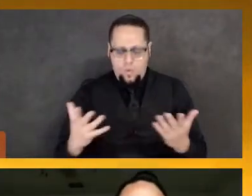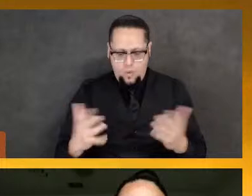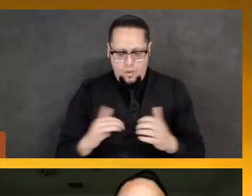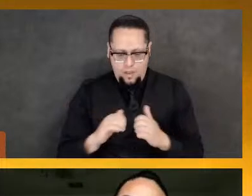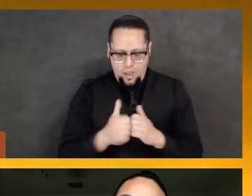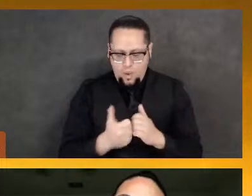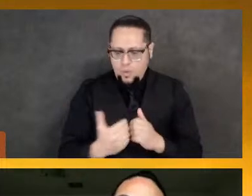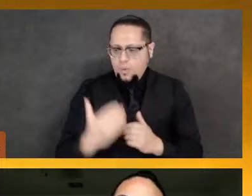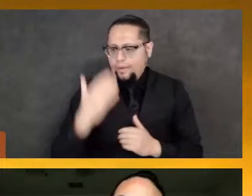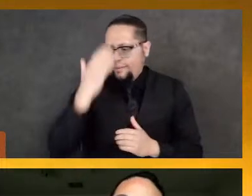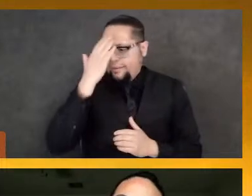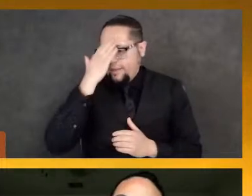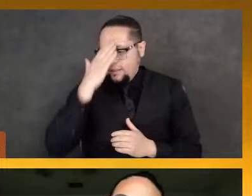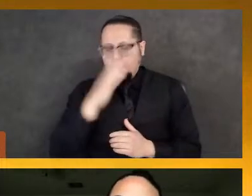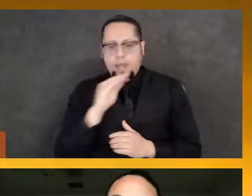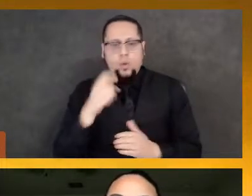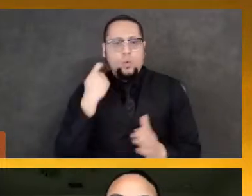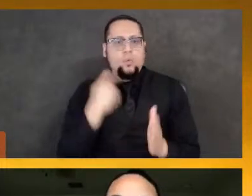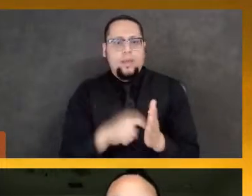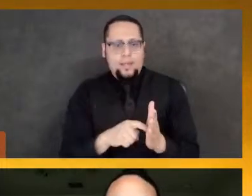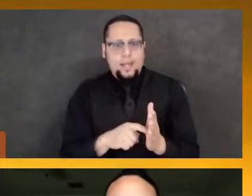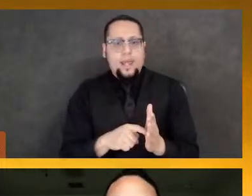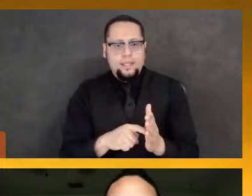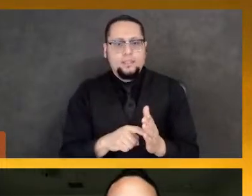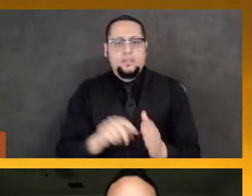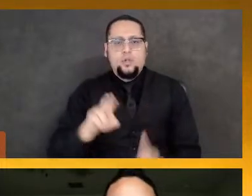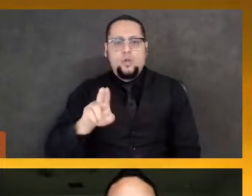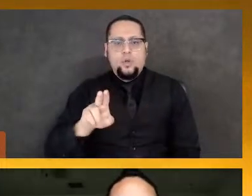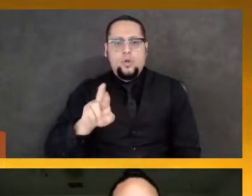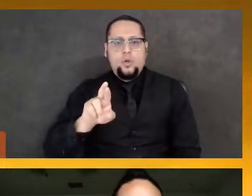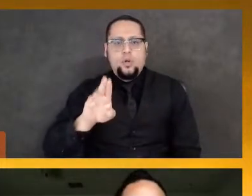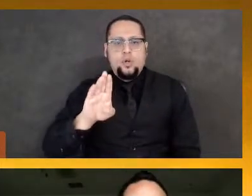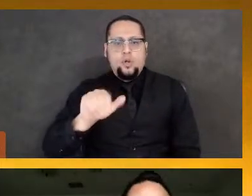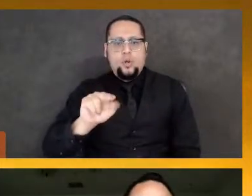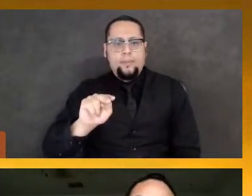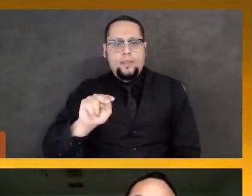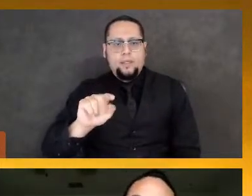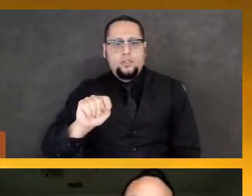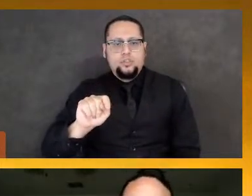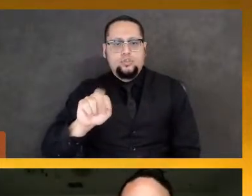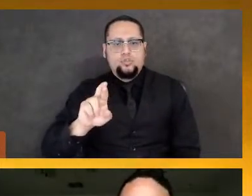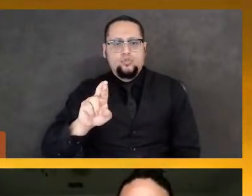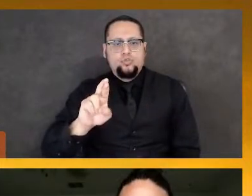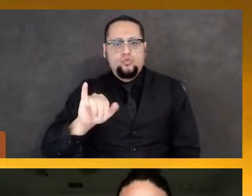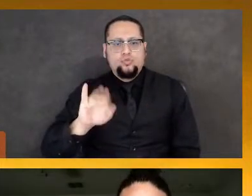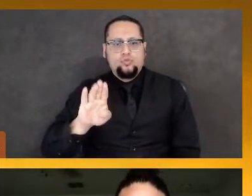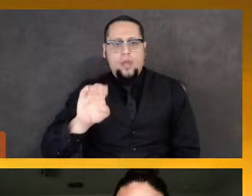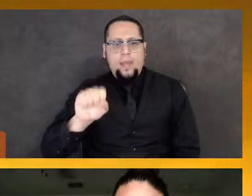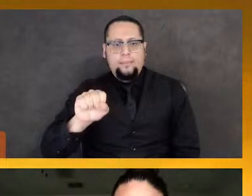acknowledge and recognize the existence of urban tribes within our community?